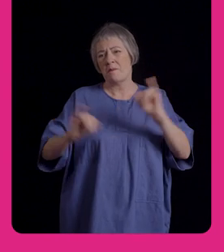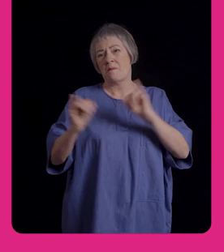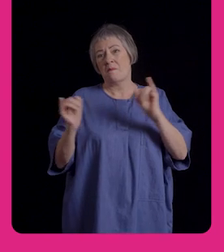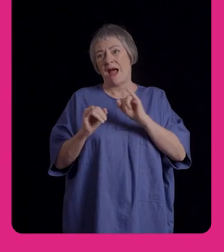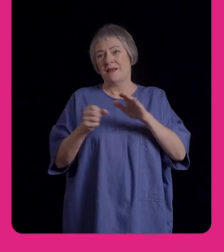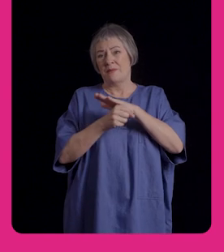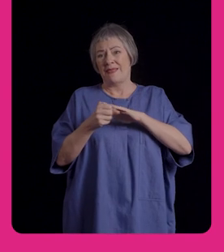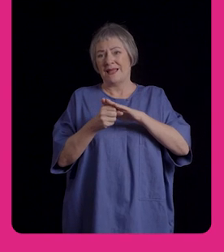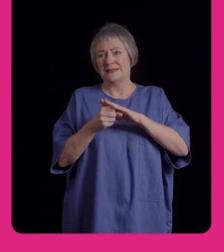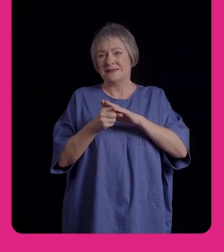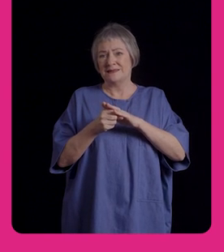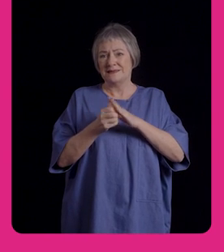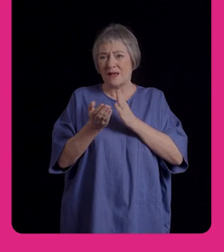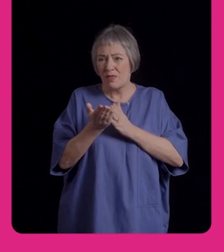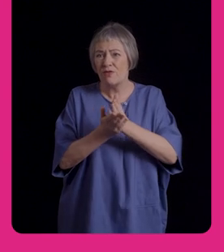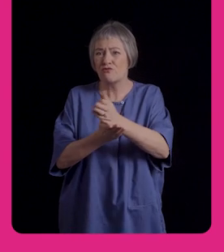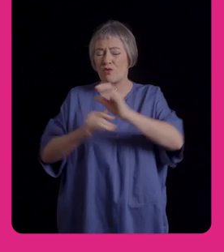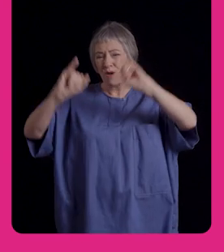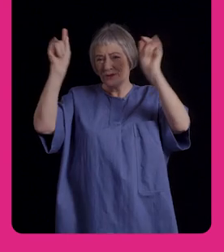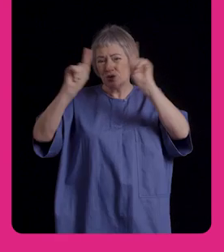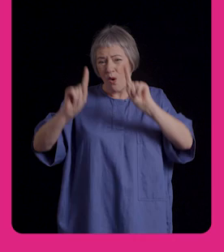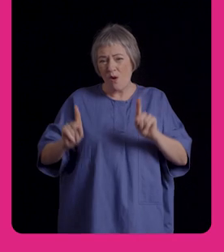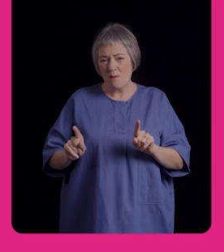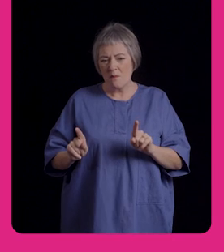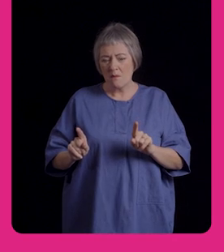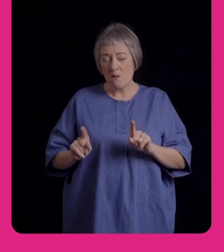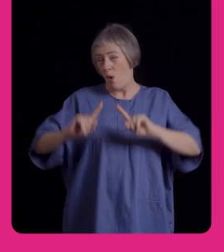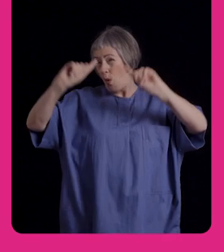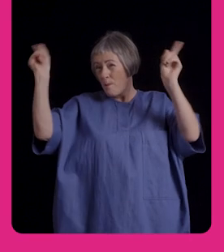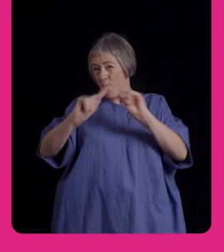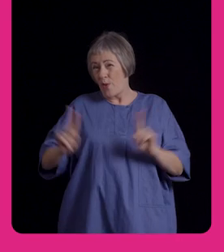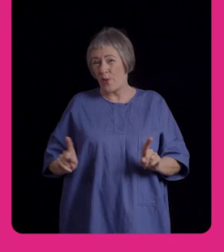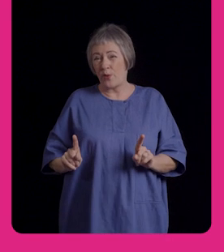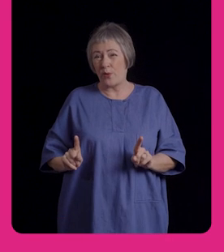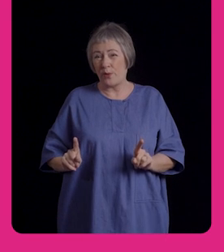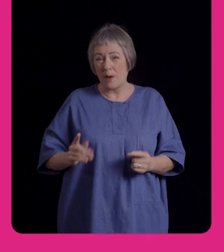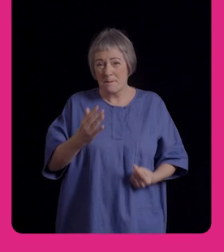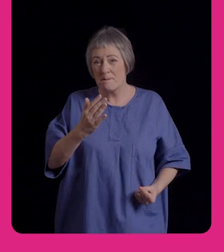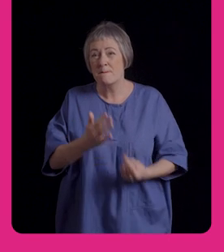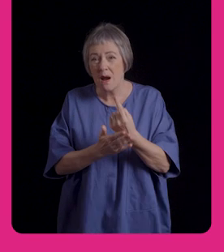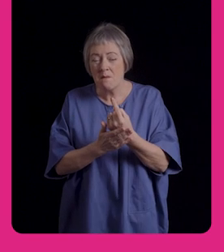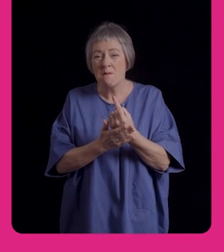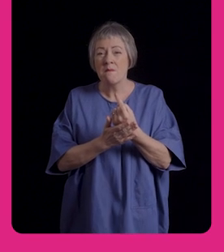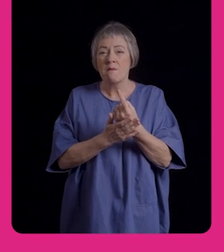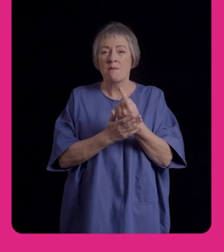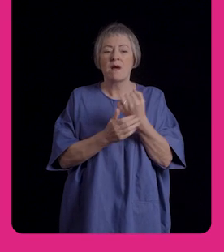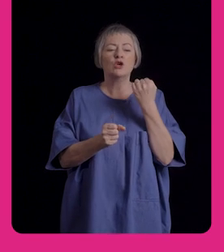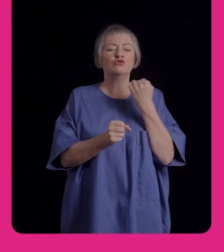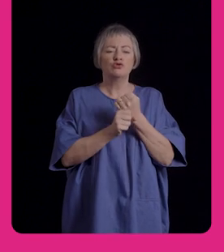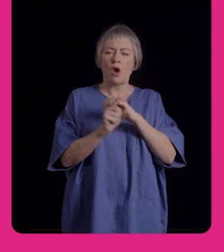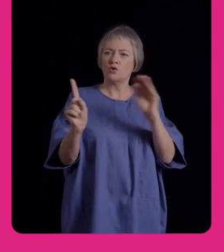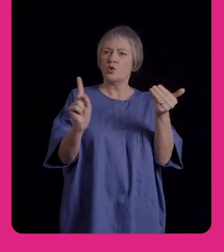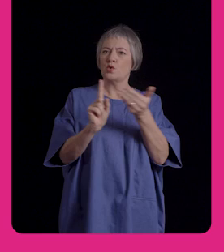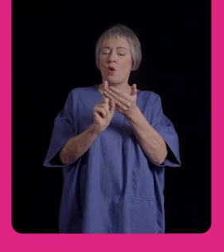to be in a storm. There is a flash of lightning, and I think probably George